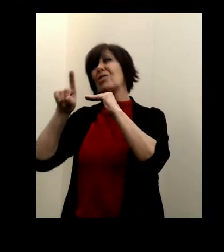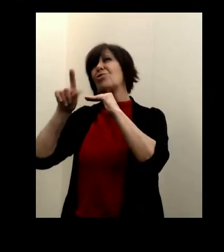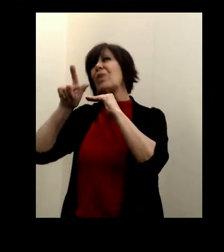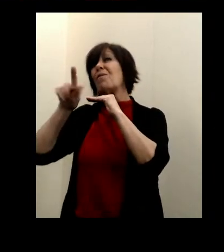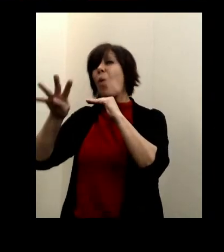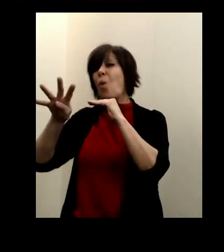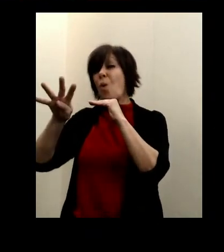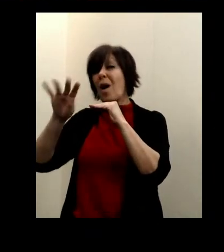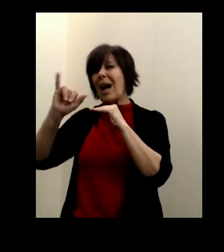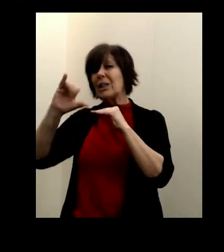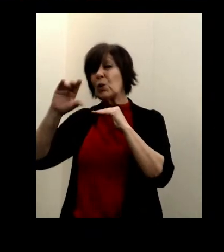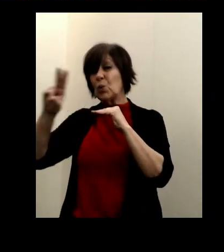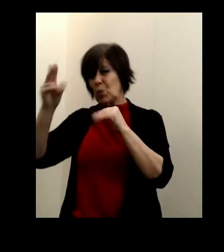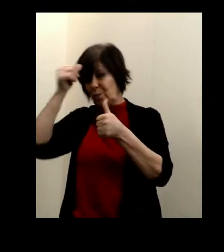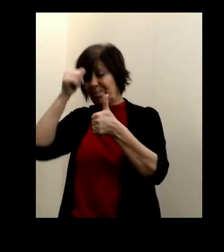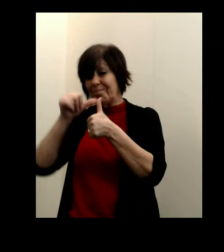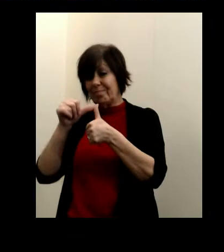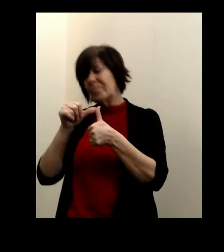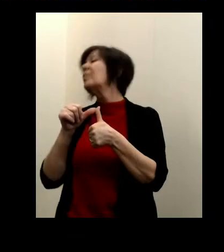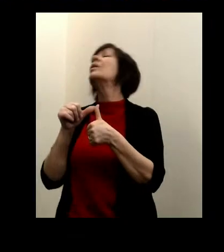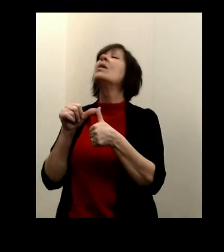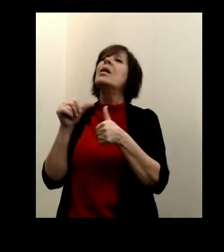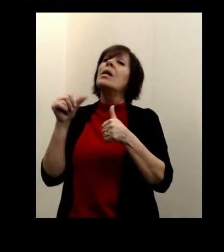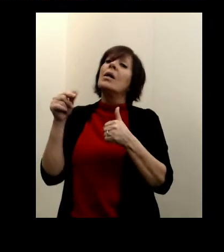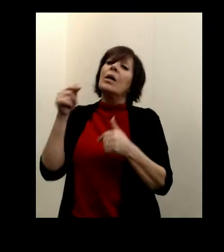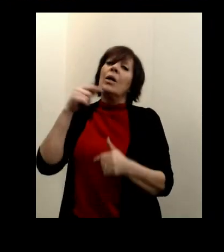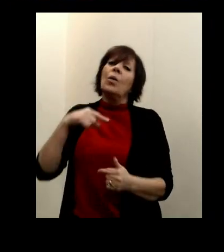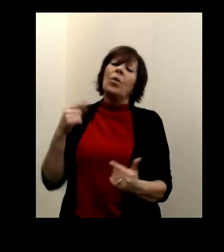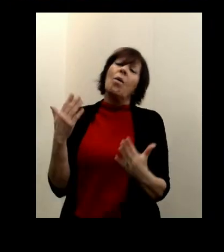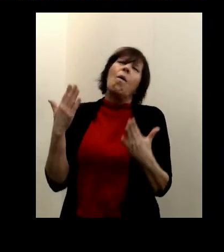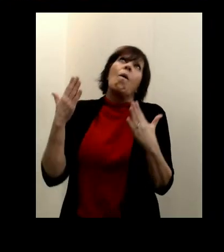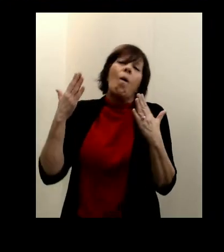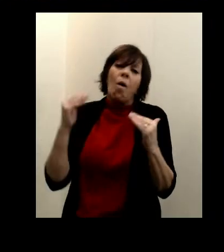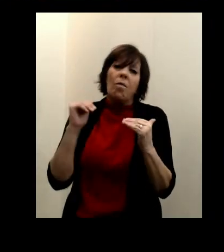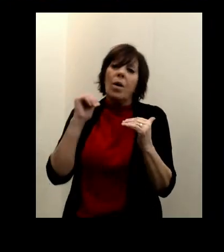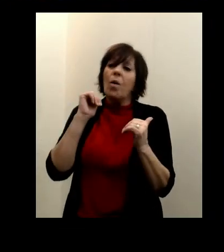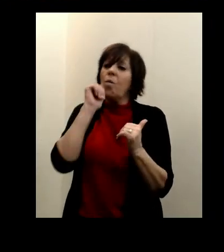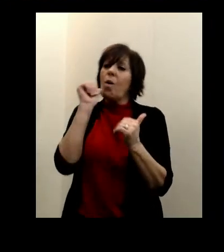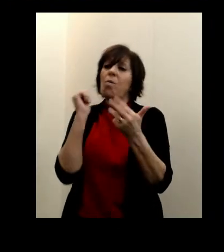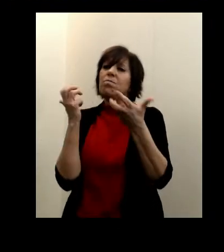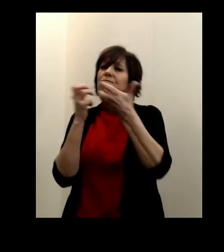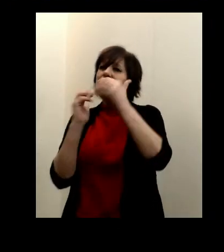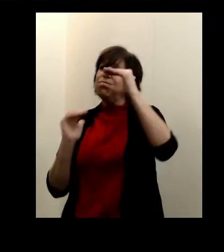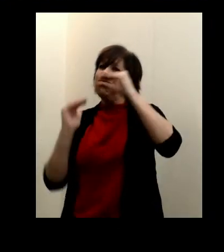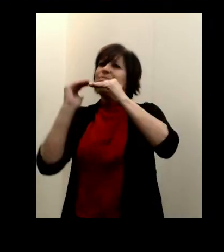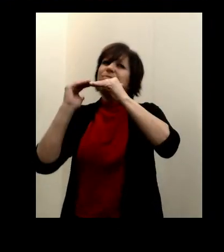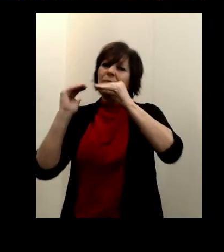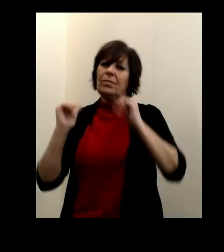124 ICU admissions. So we're hopefully we won't get that close.